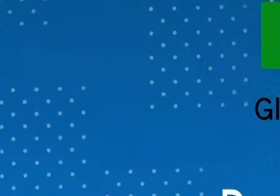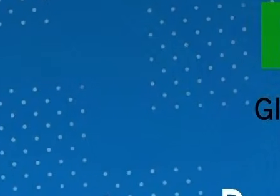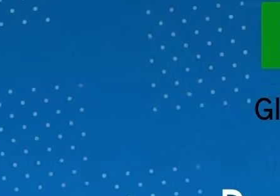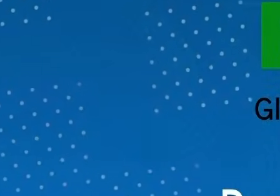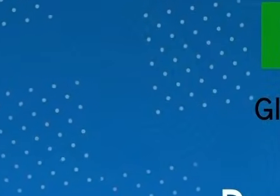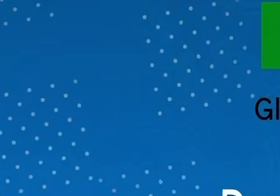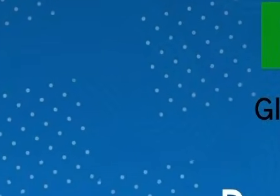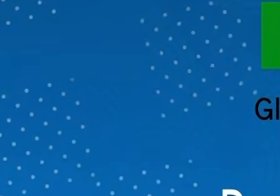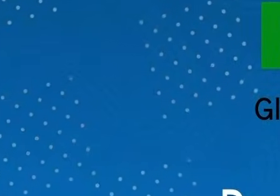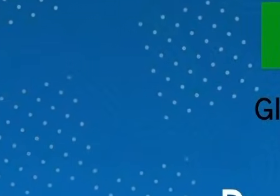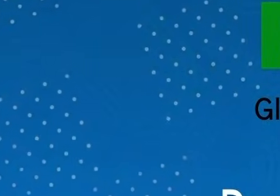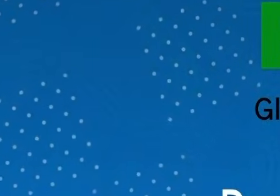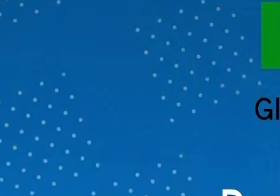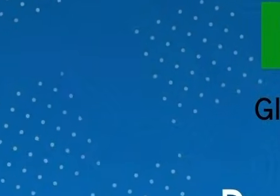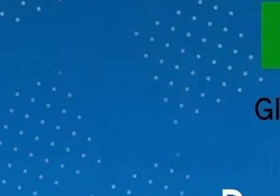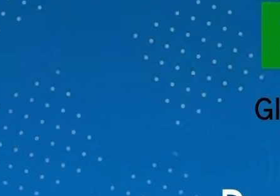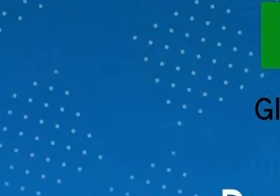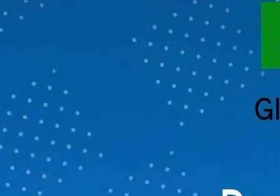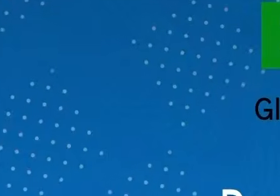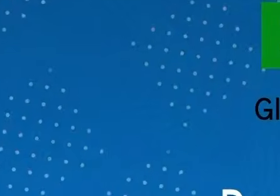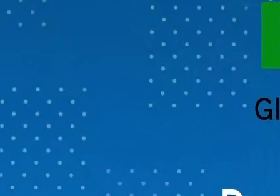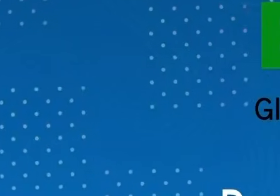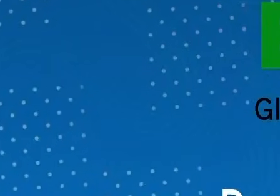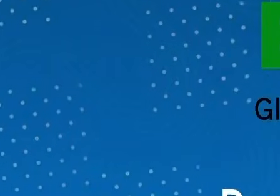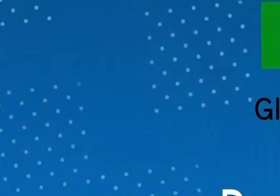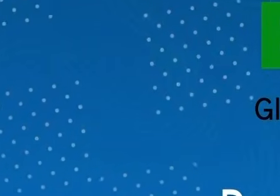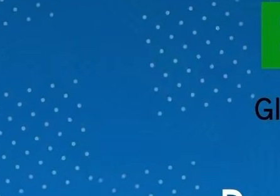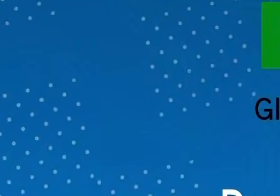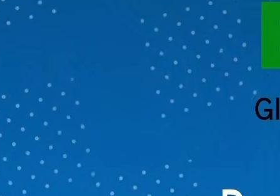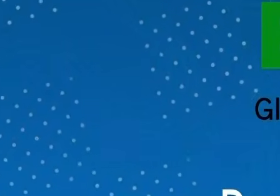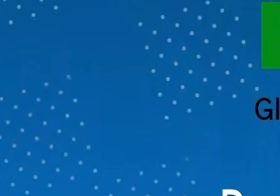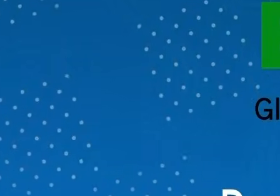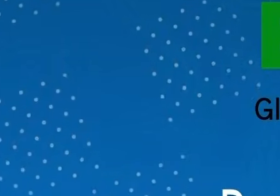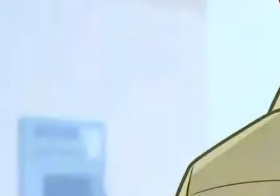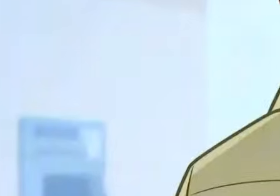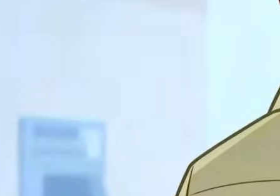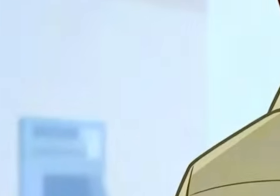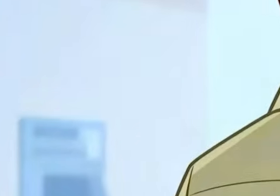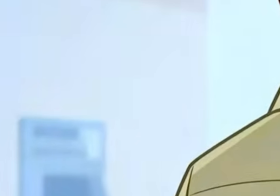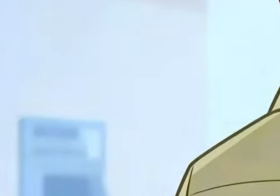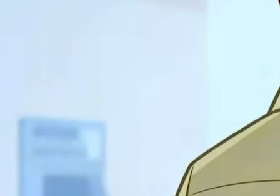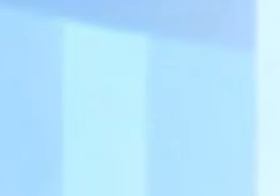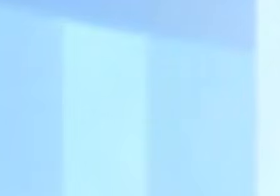demand, understand export pathways, and unlock financial growth.